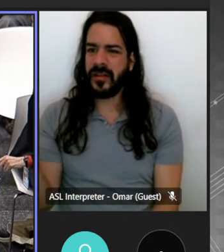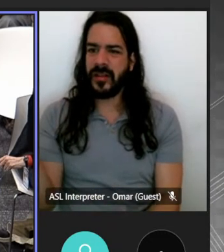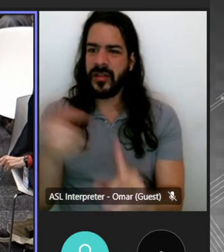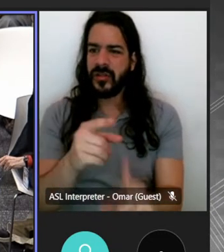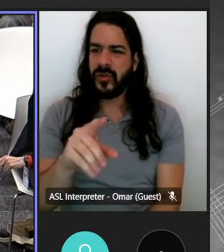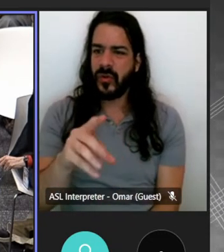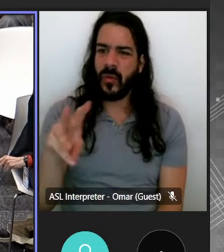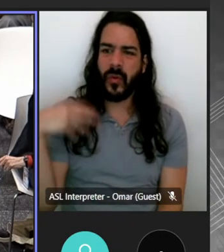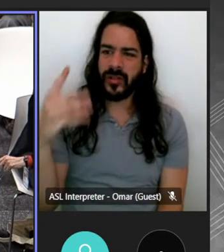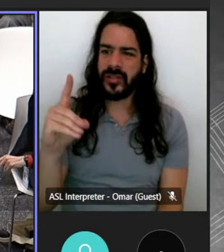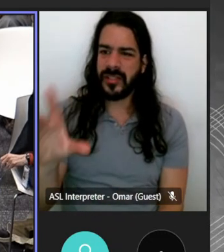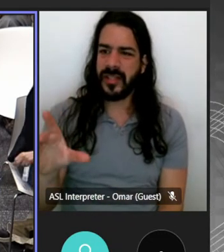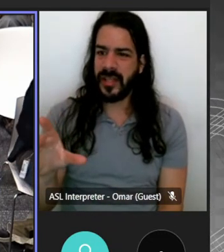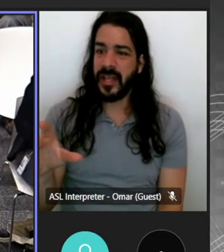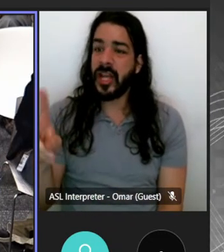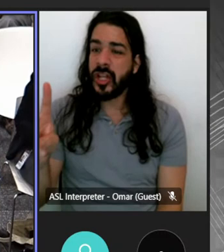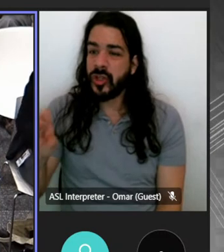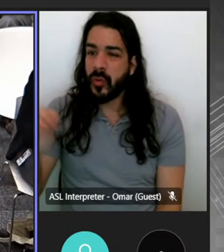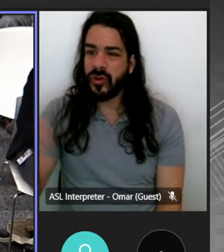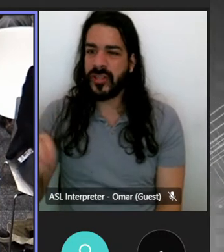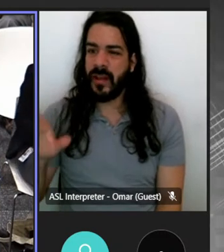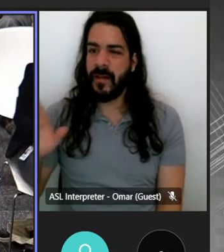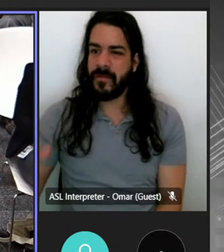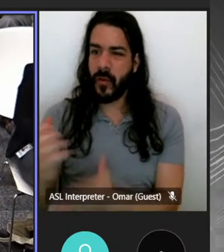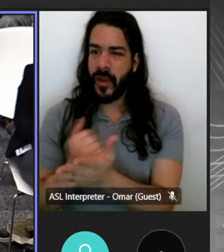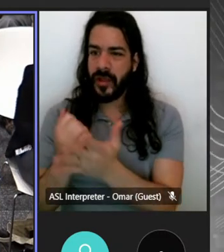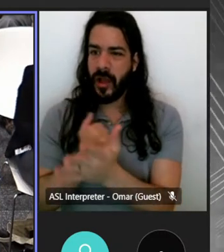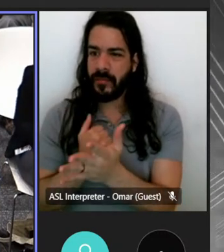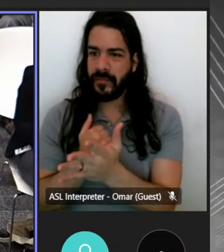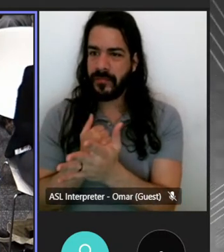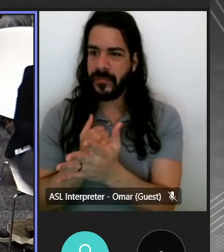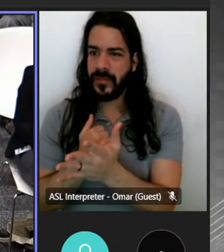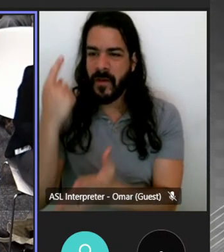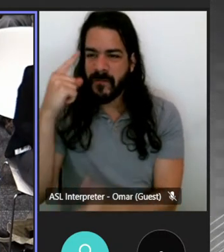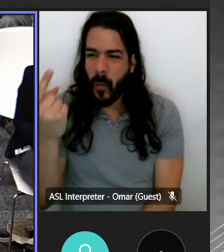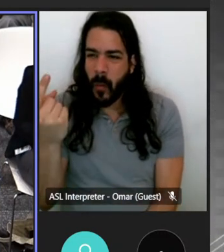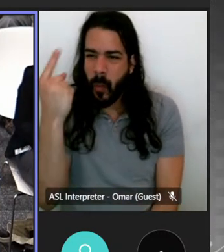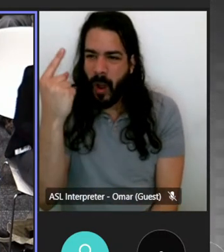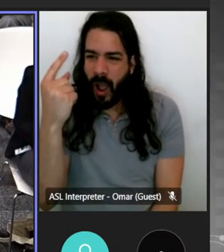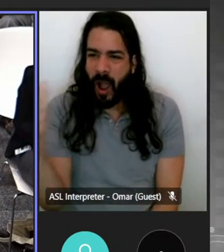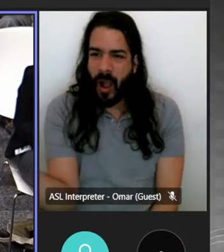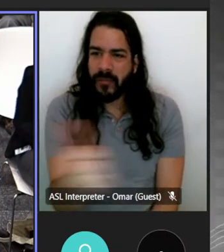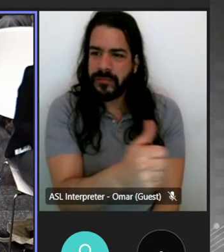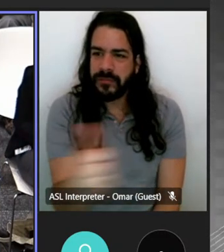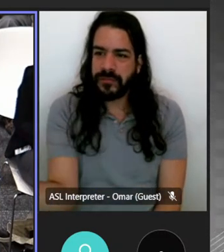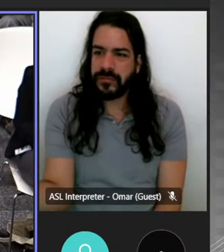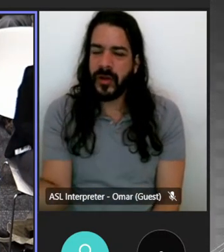Washington DC two percent a monthly income just